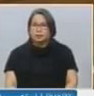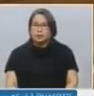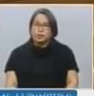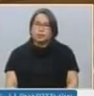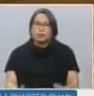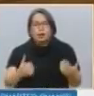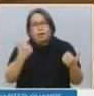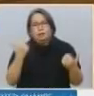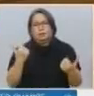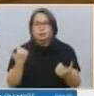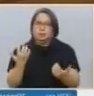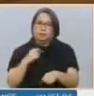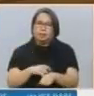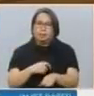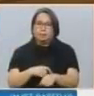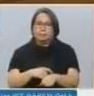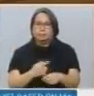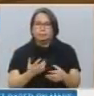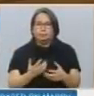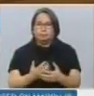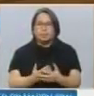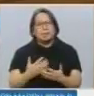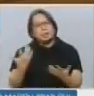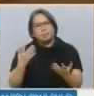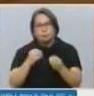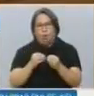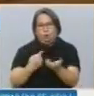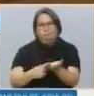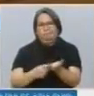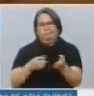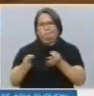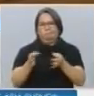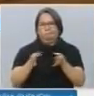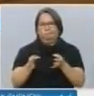At some other time, I would have to discuss